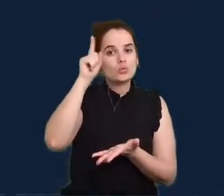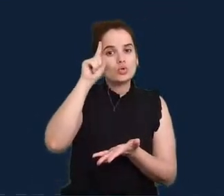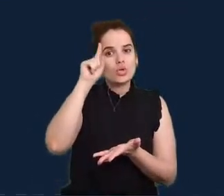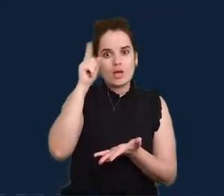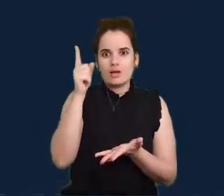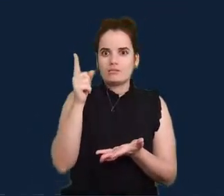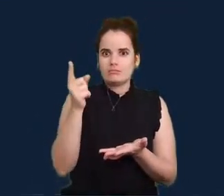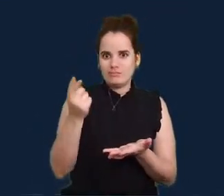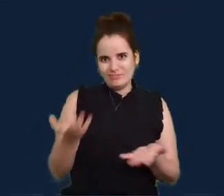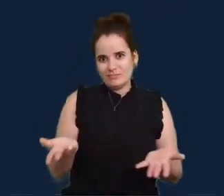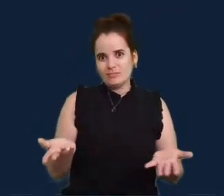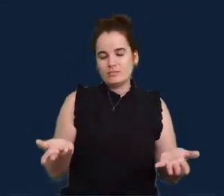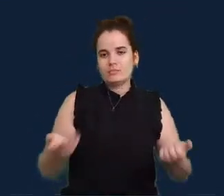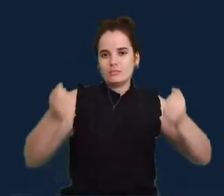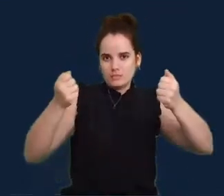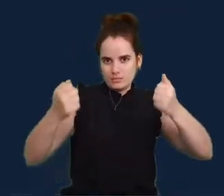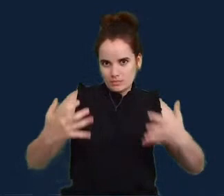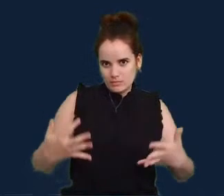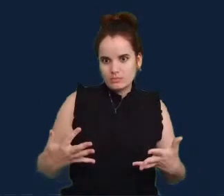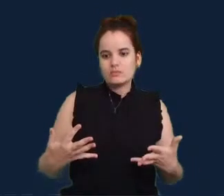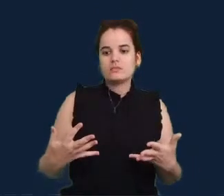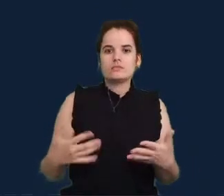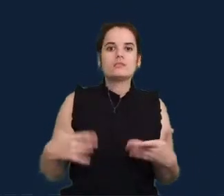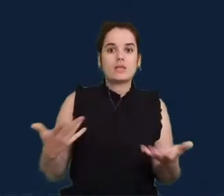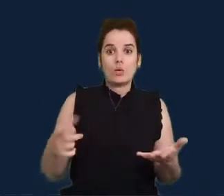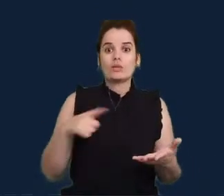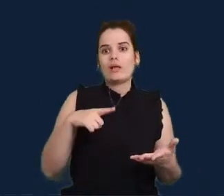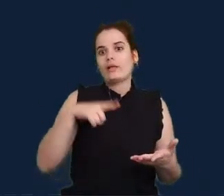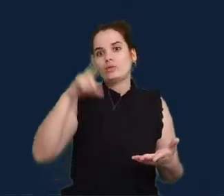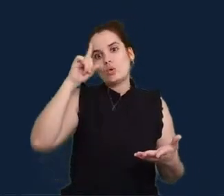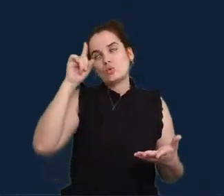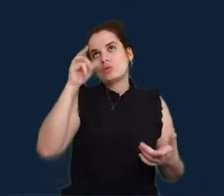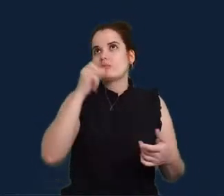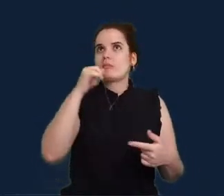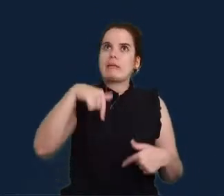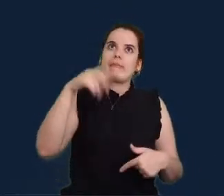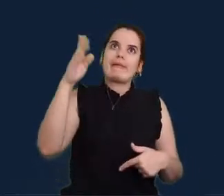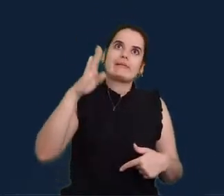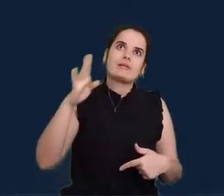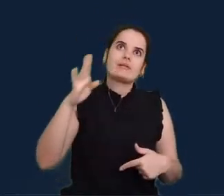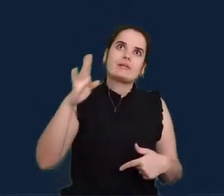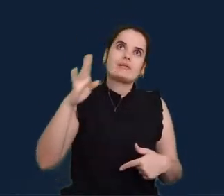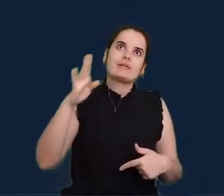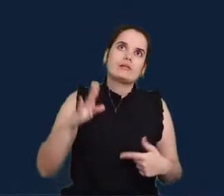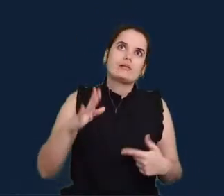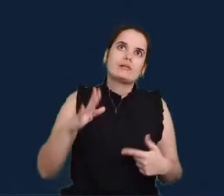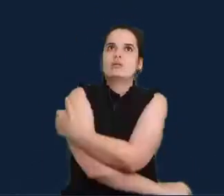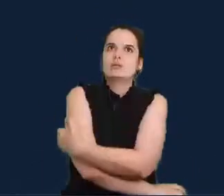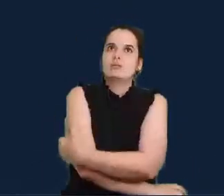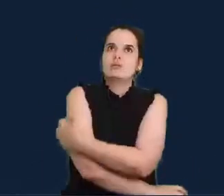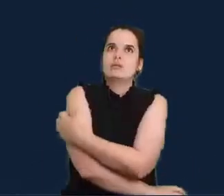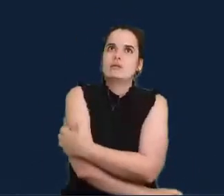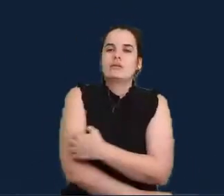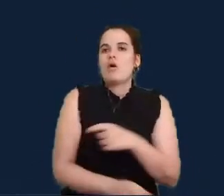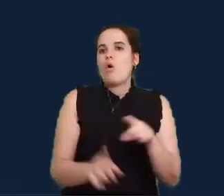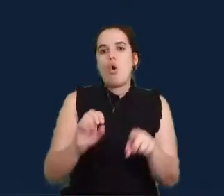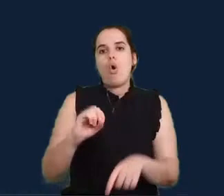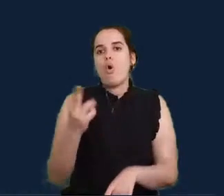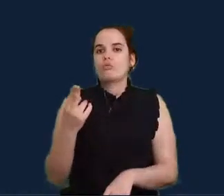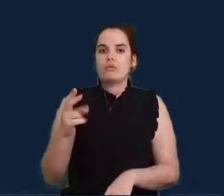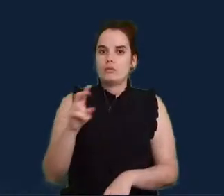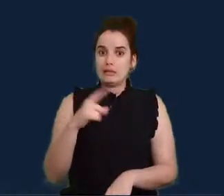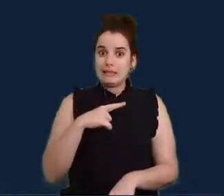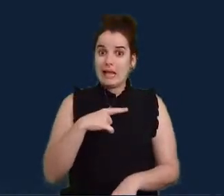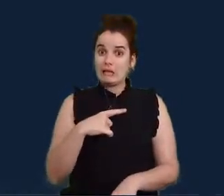day in Brazil, the trend line the trend line is increasing consistently, or there is a huge